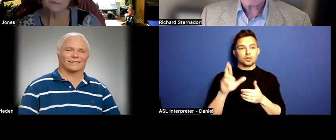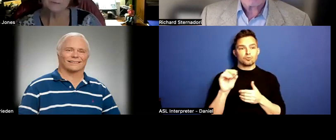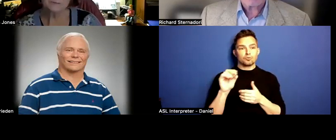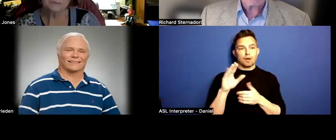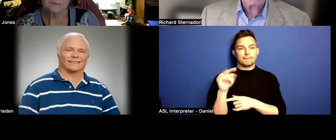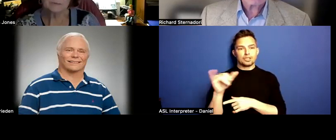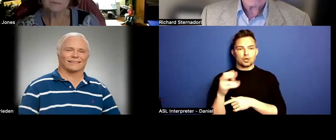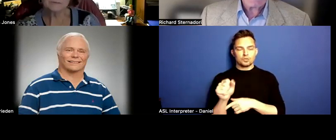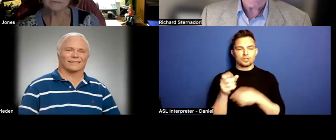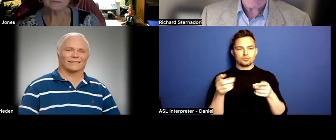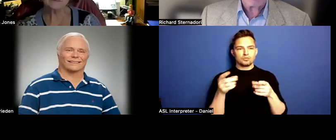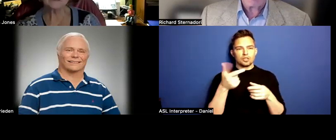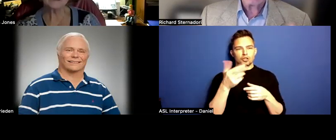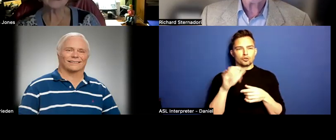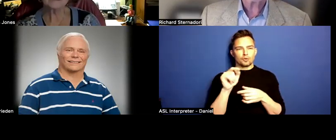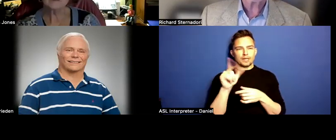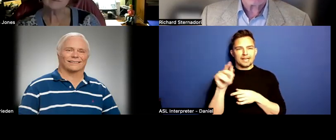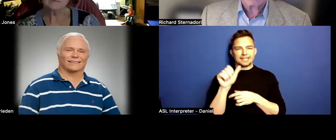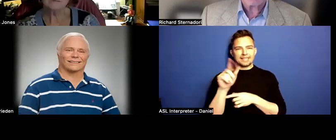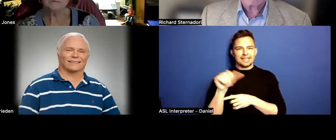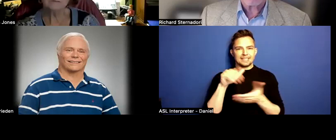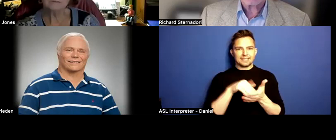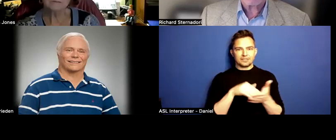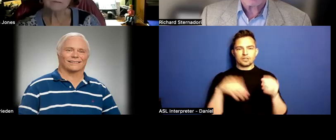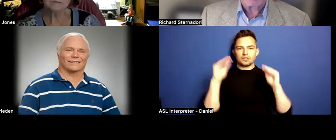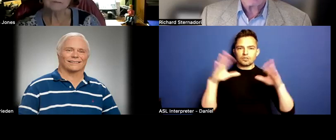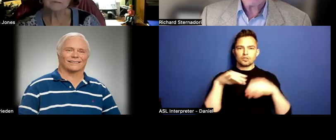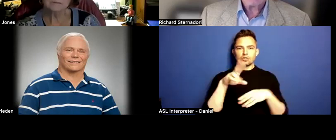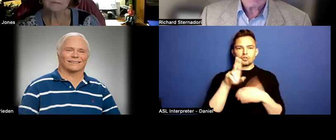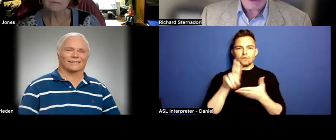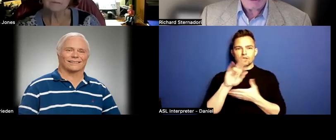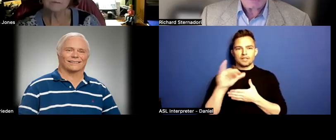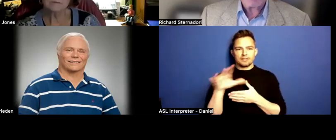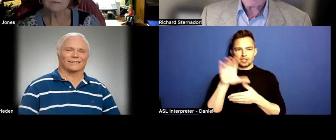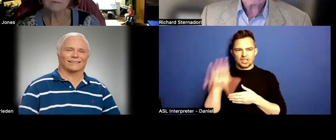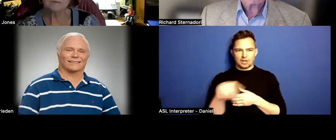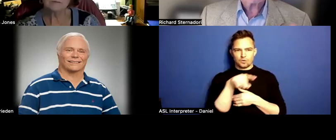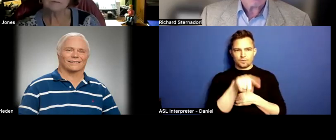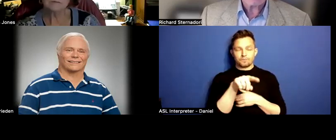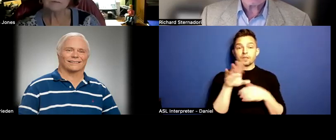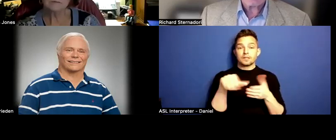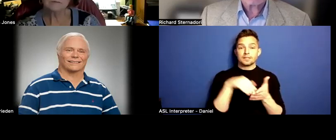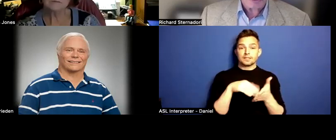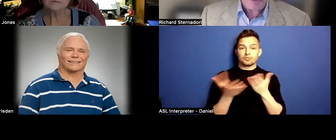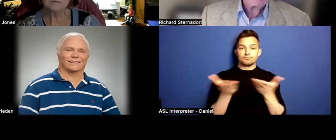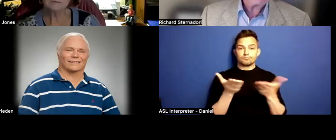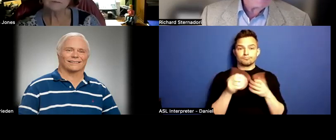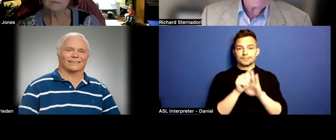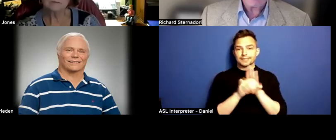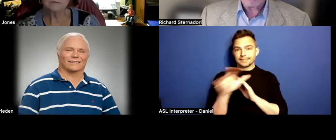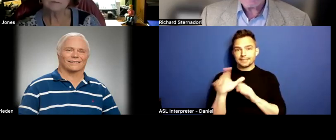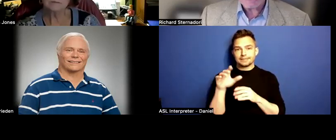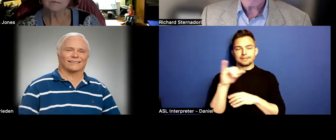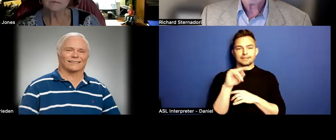director of the Great Lakes ADA Center and an instructor at the University of Illinois, Chicago. The center serves the states of Illinois,